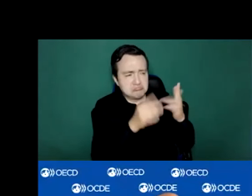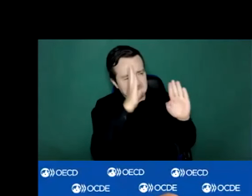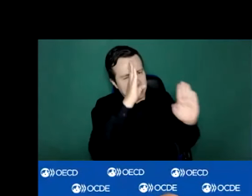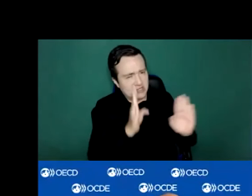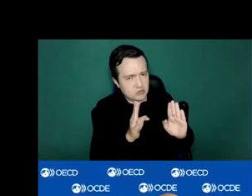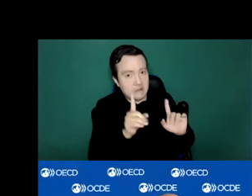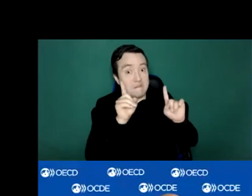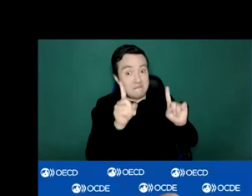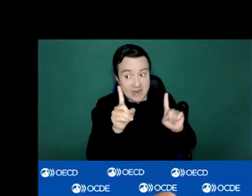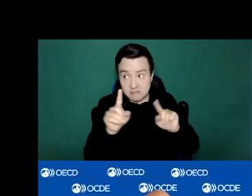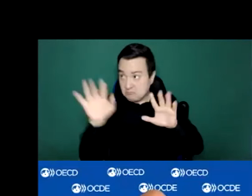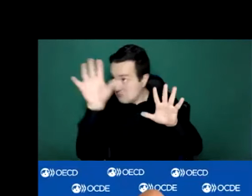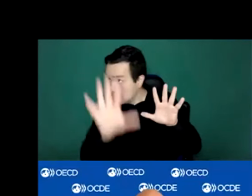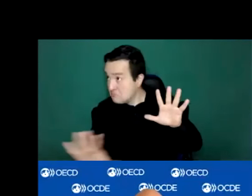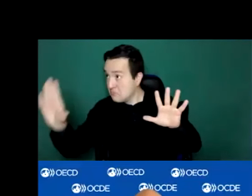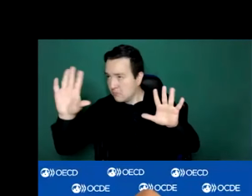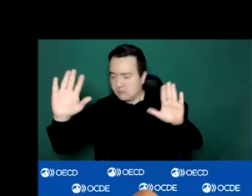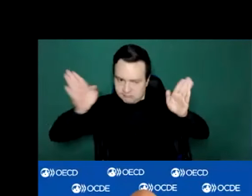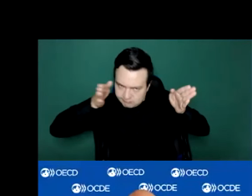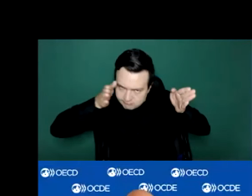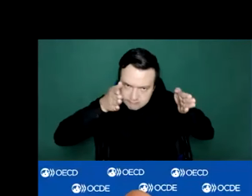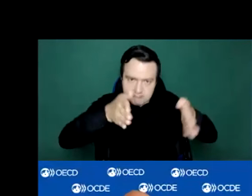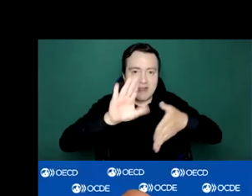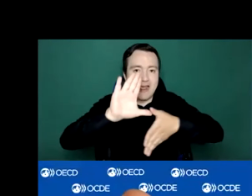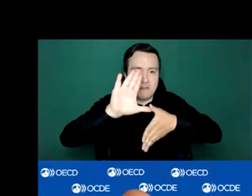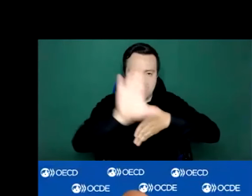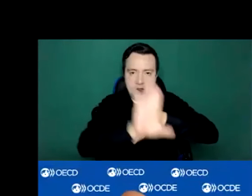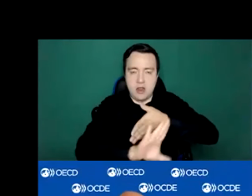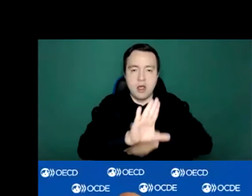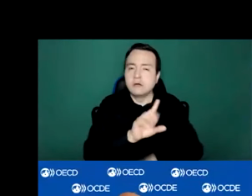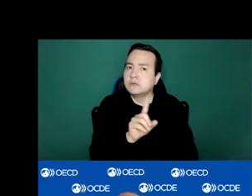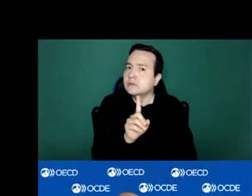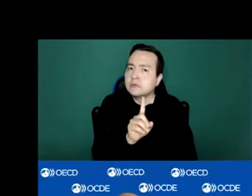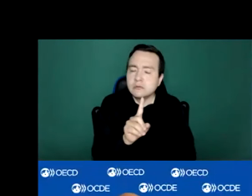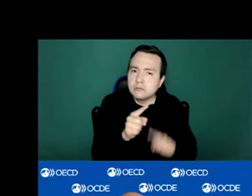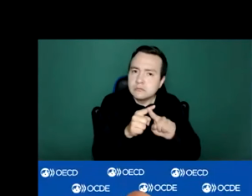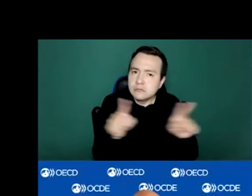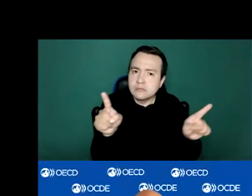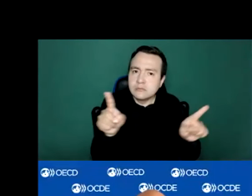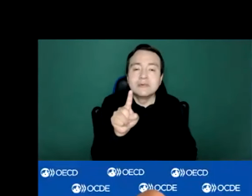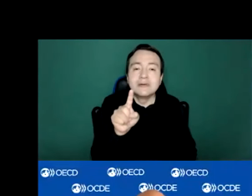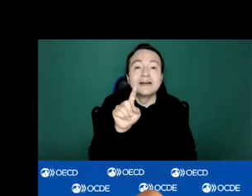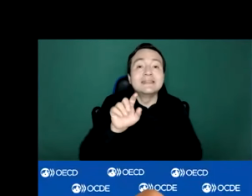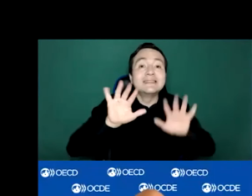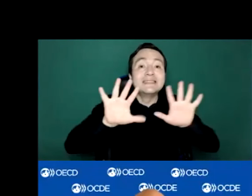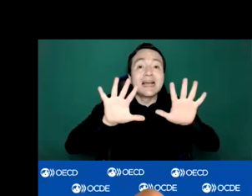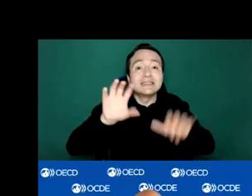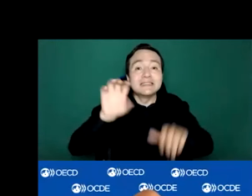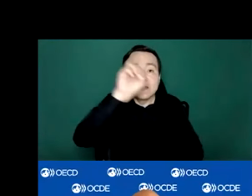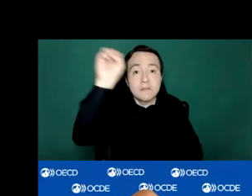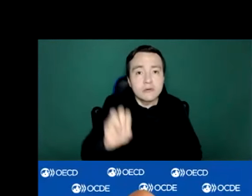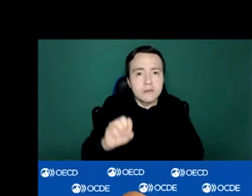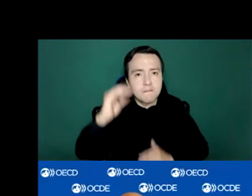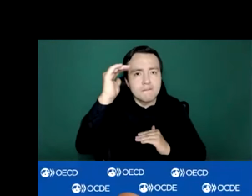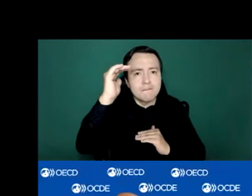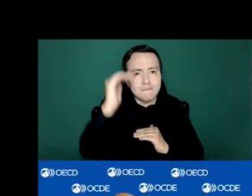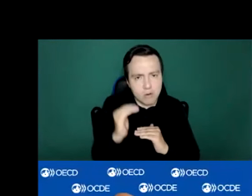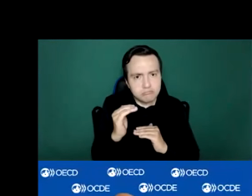who have primary or secondary education, and around 20% for those who have higher education.